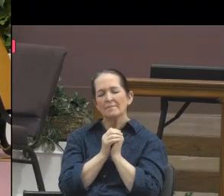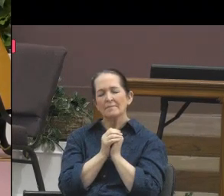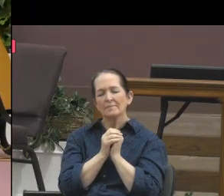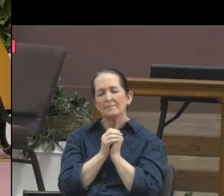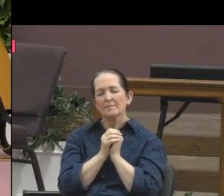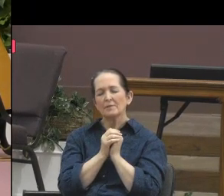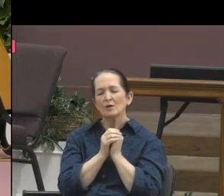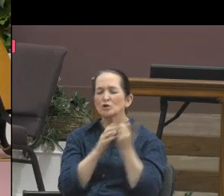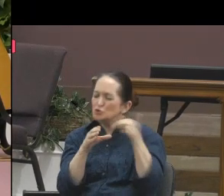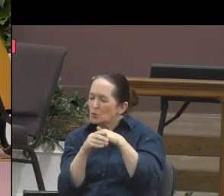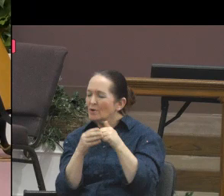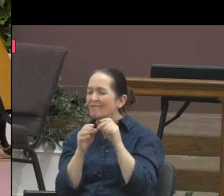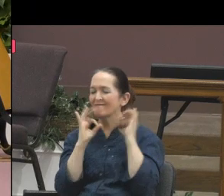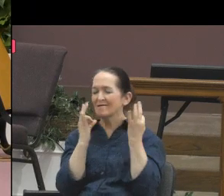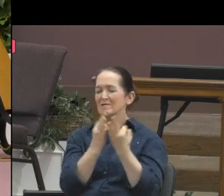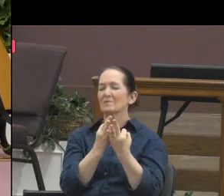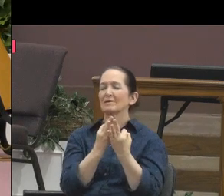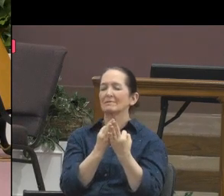Join the family.